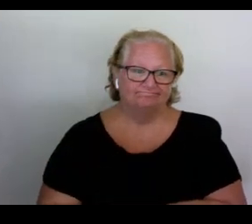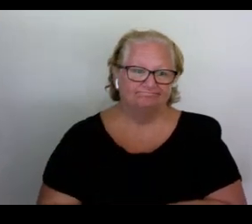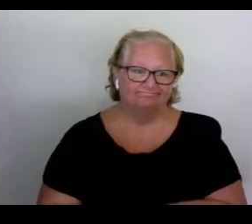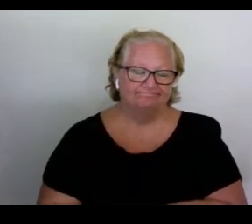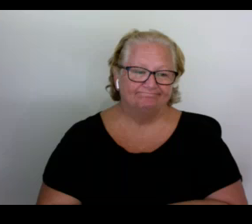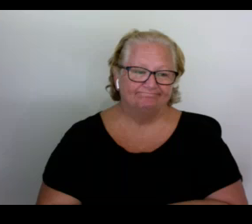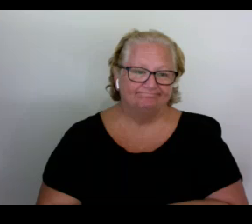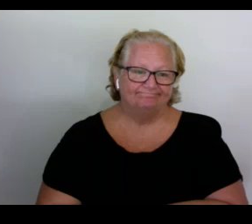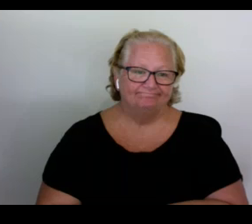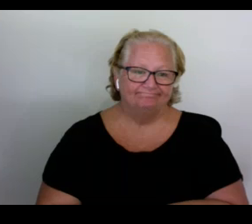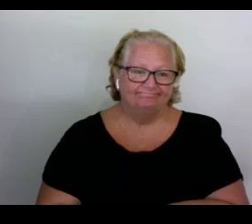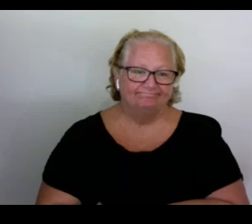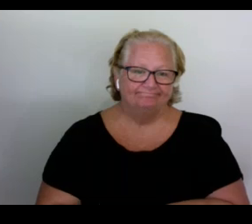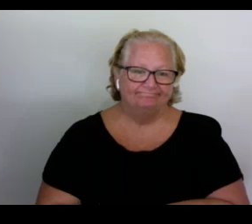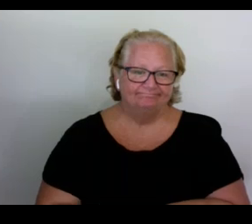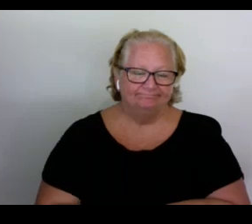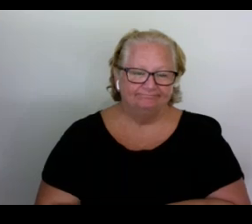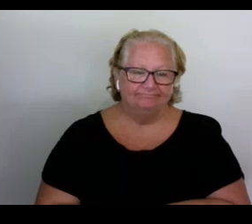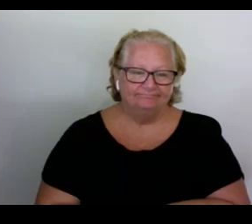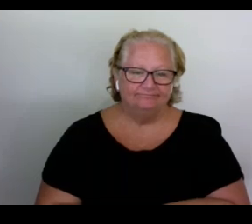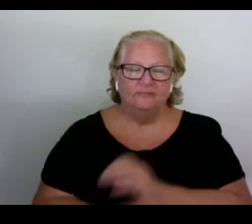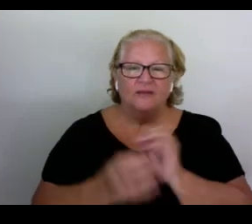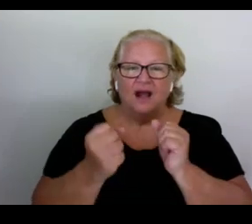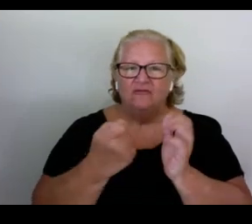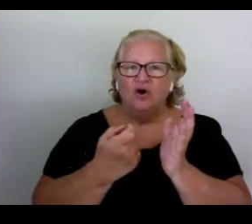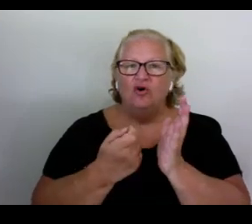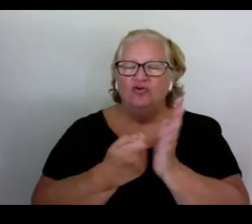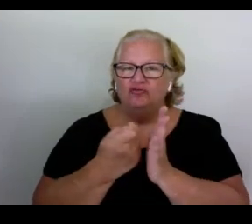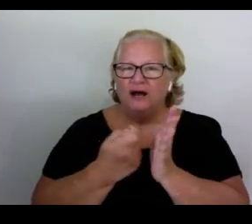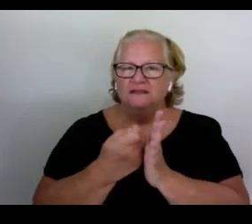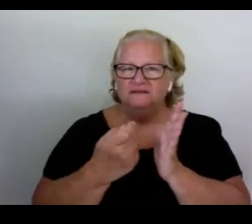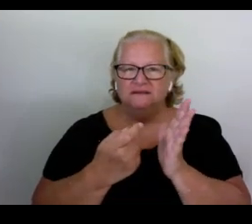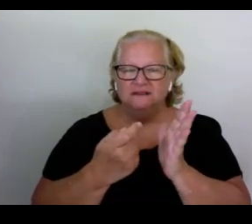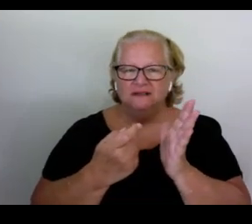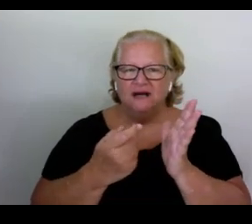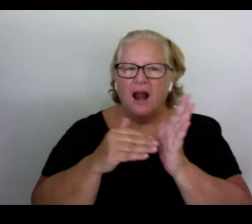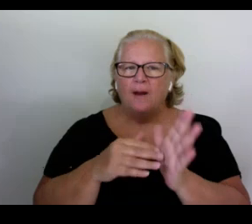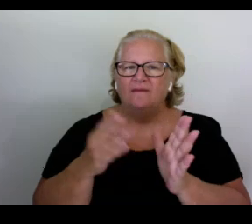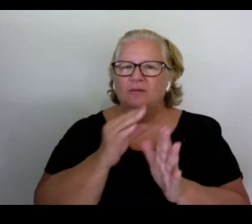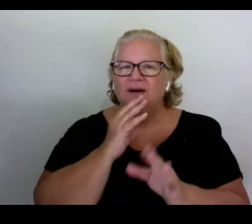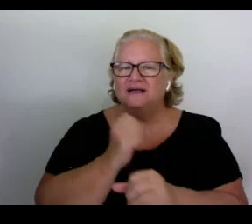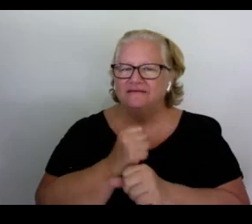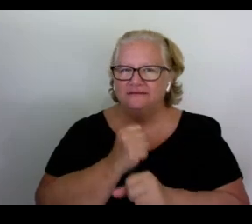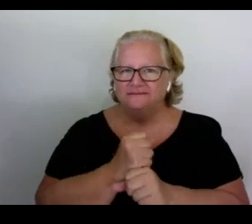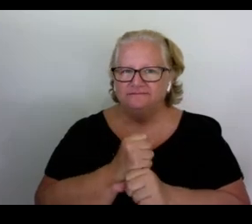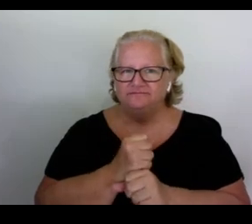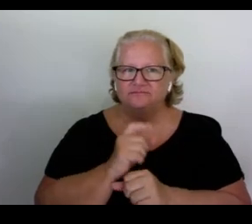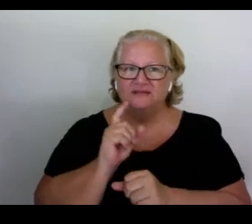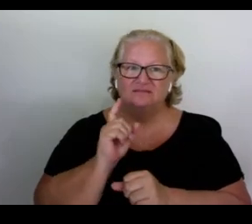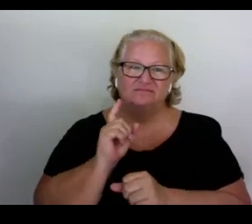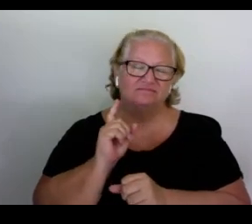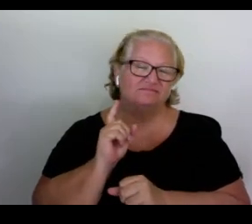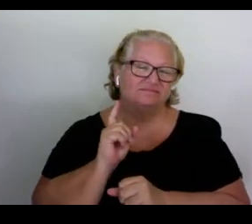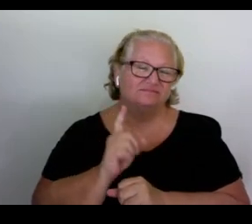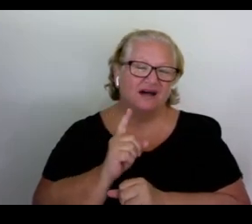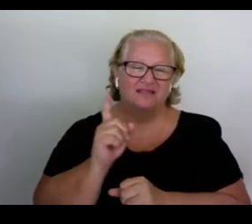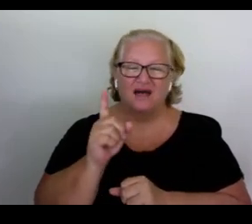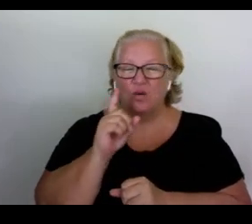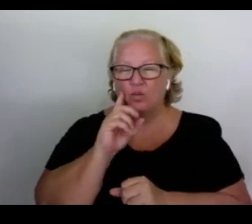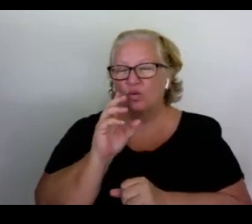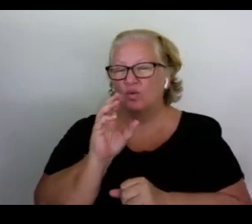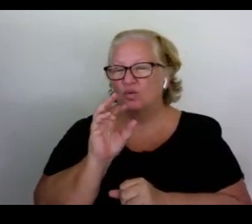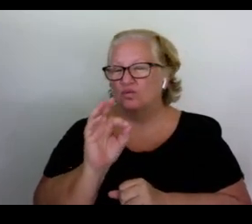there is rent assistance available from the government, but the reality is that's not going to make it any more affordable